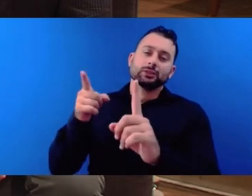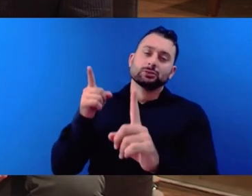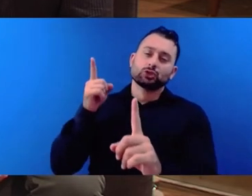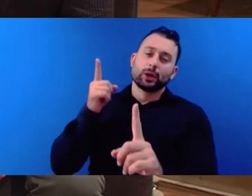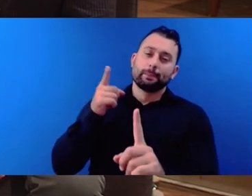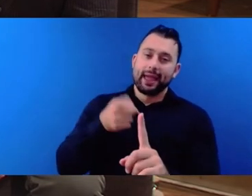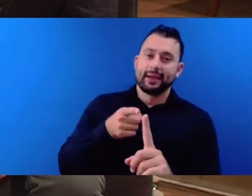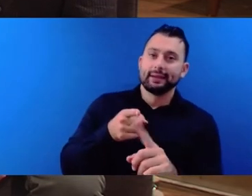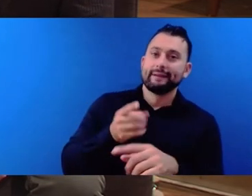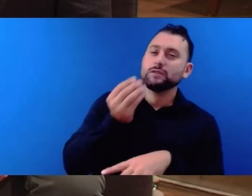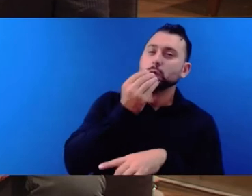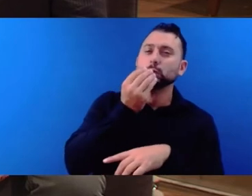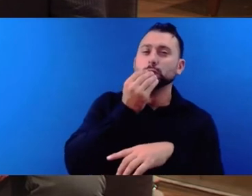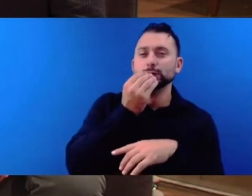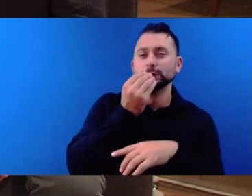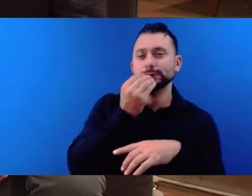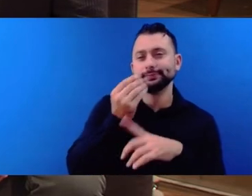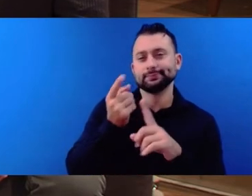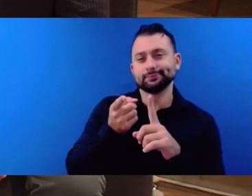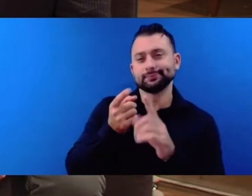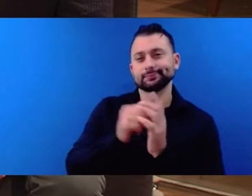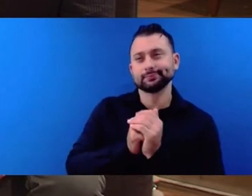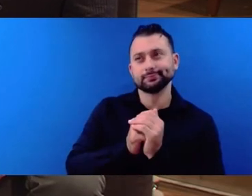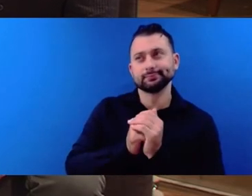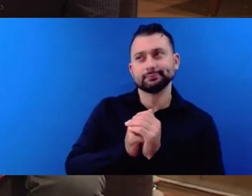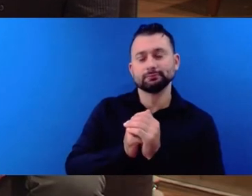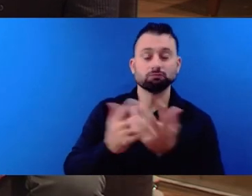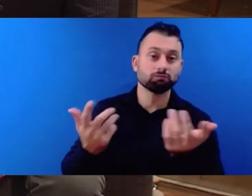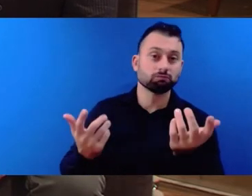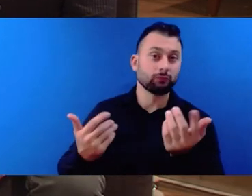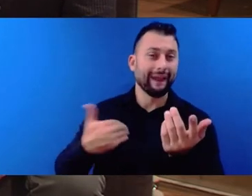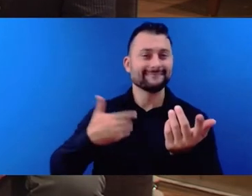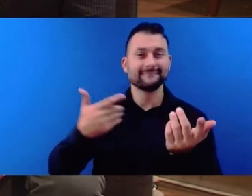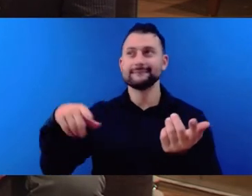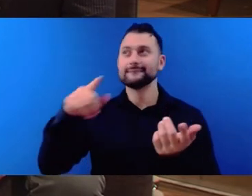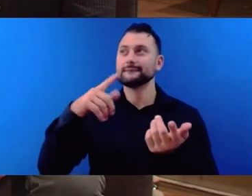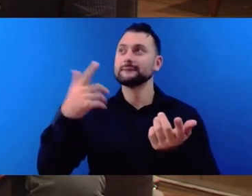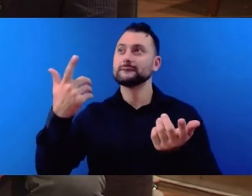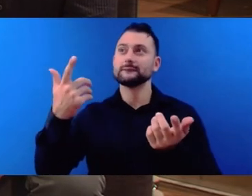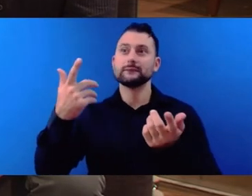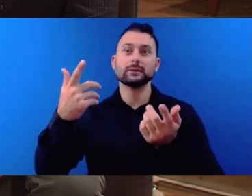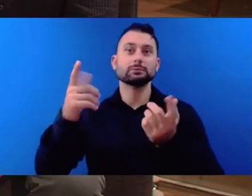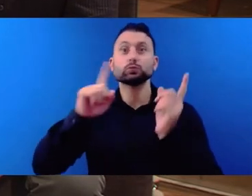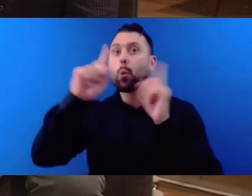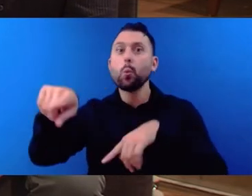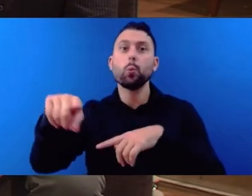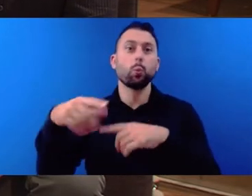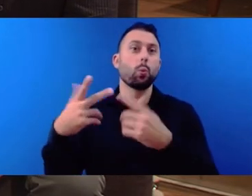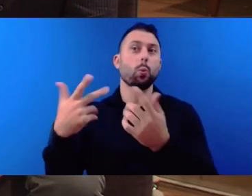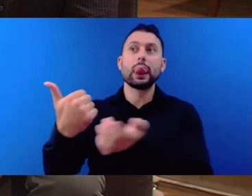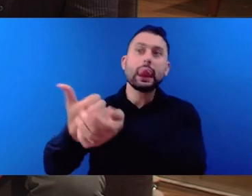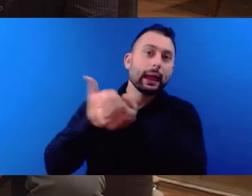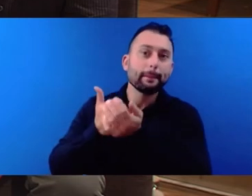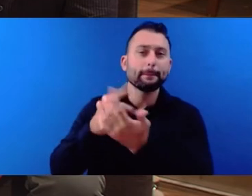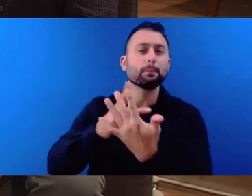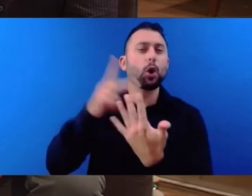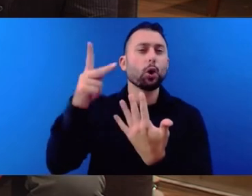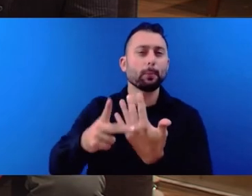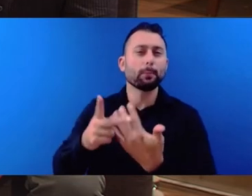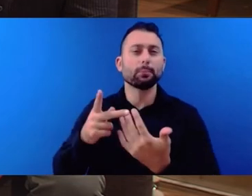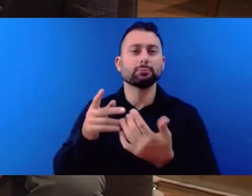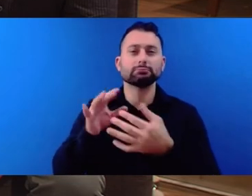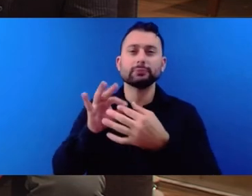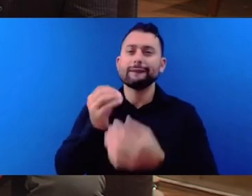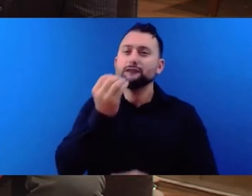When we're talking about food, are there specific programs regarding food